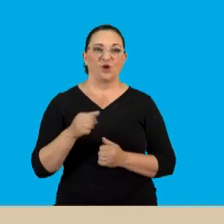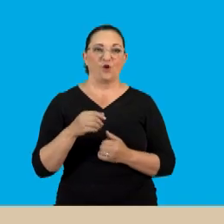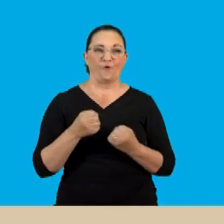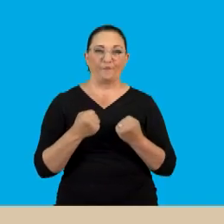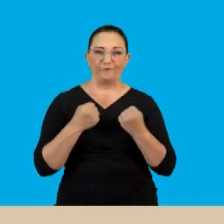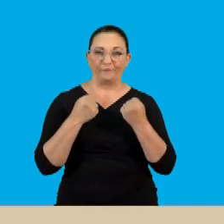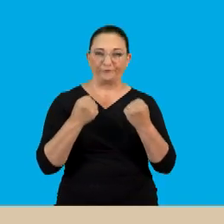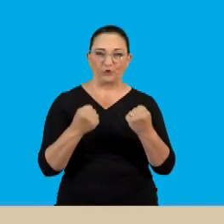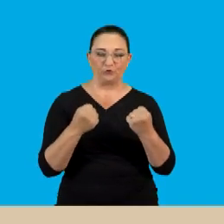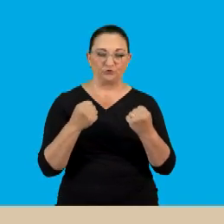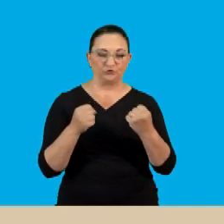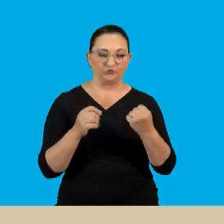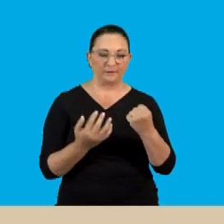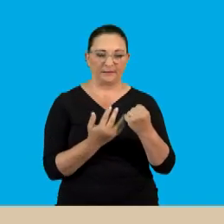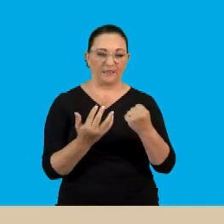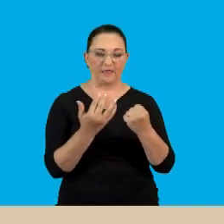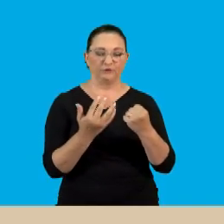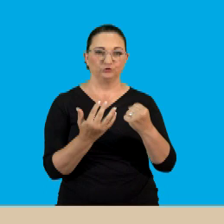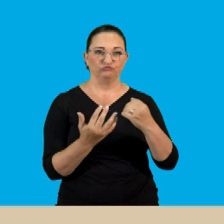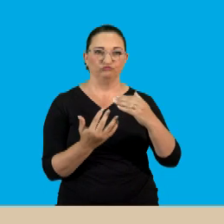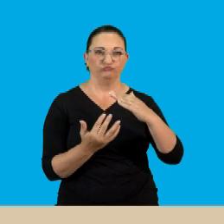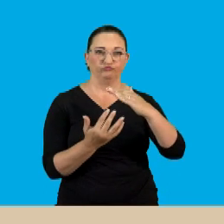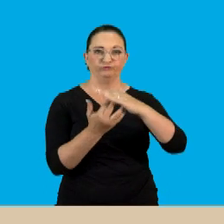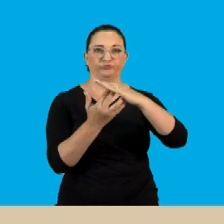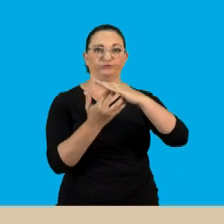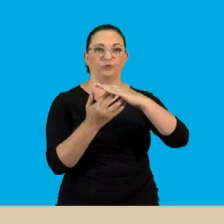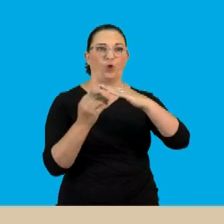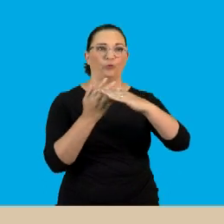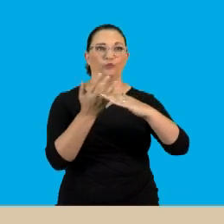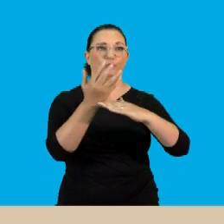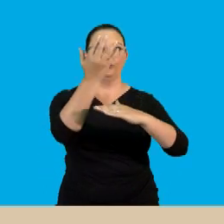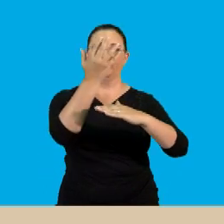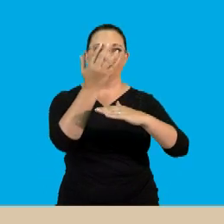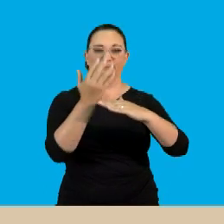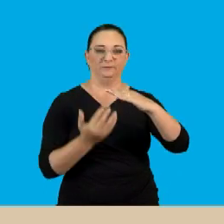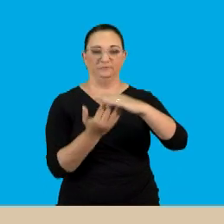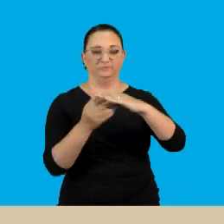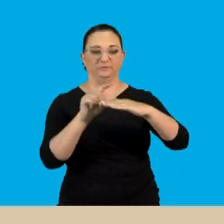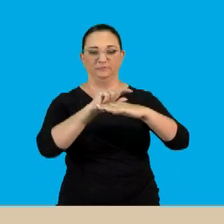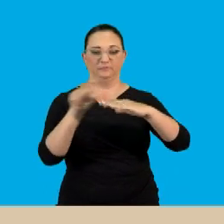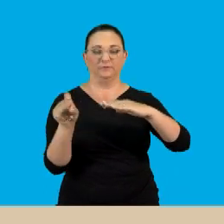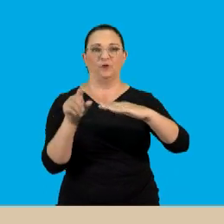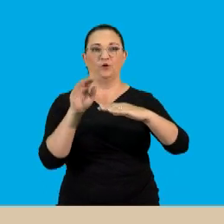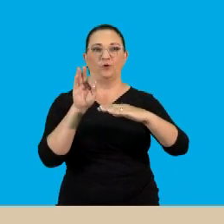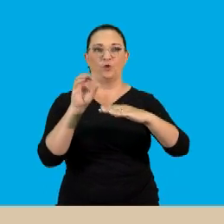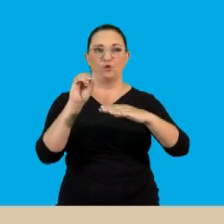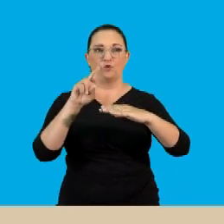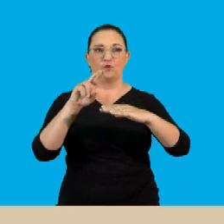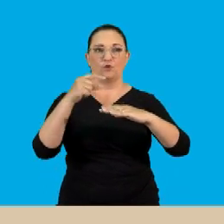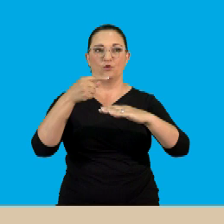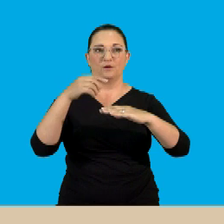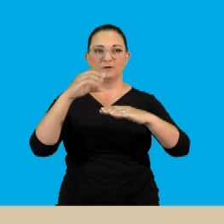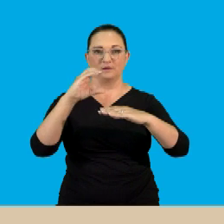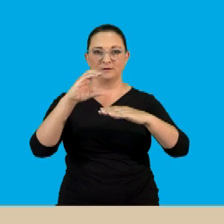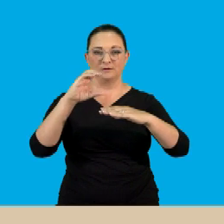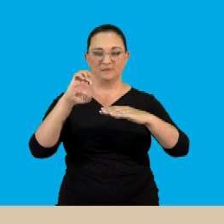name the force that stops gases from floating into space. If you remember, we said the